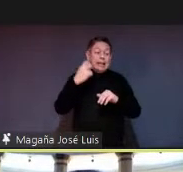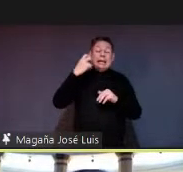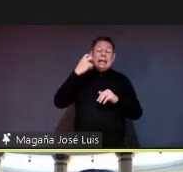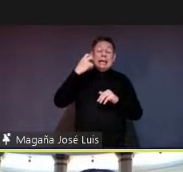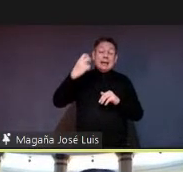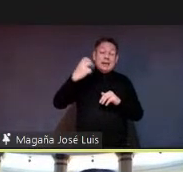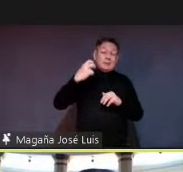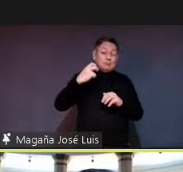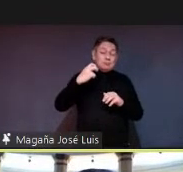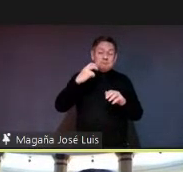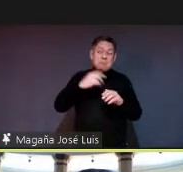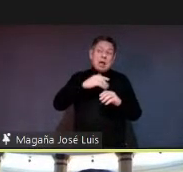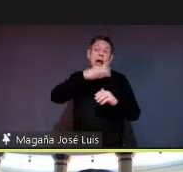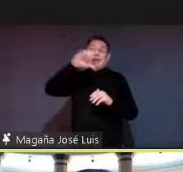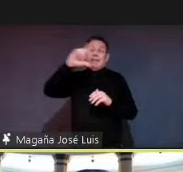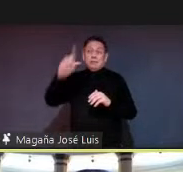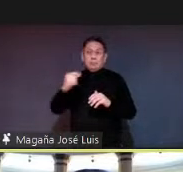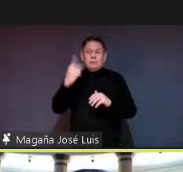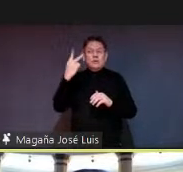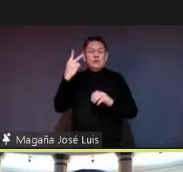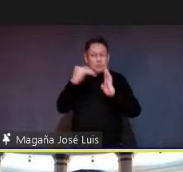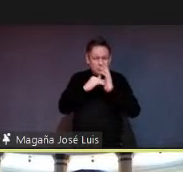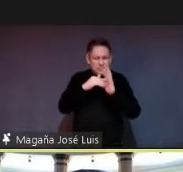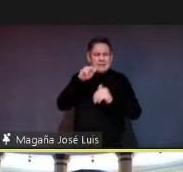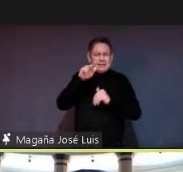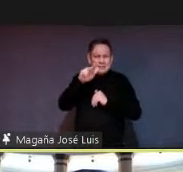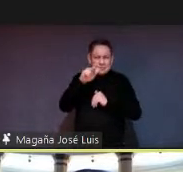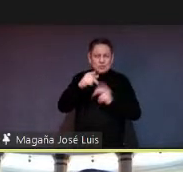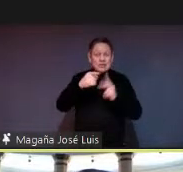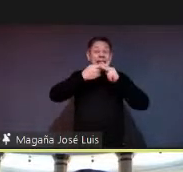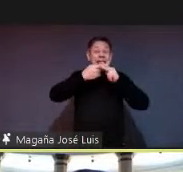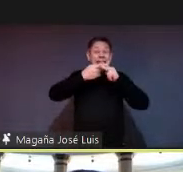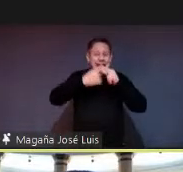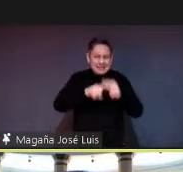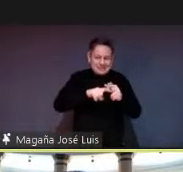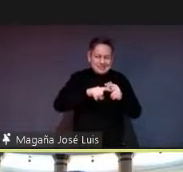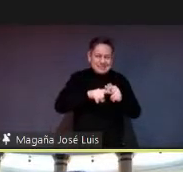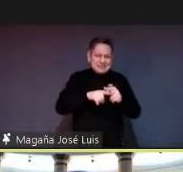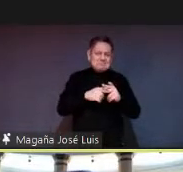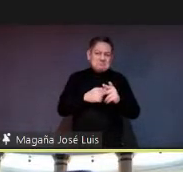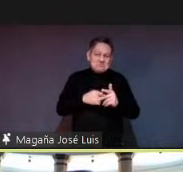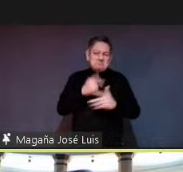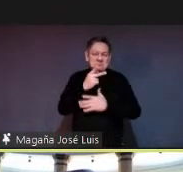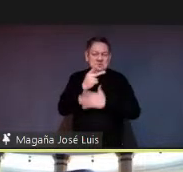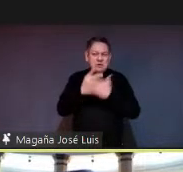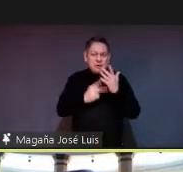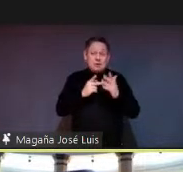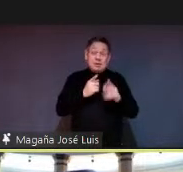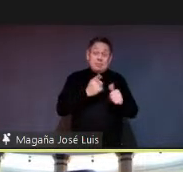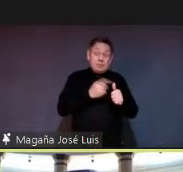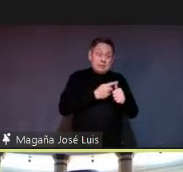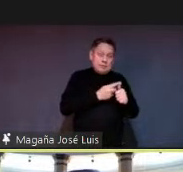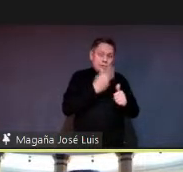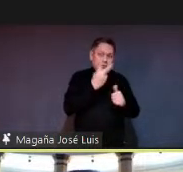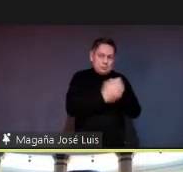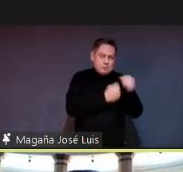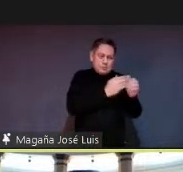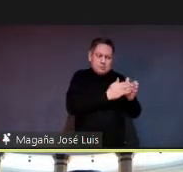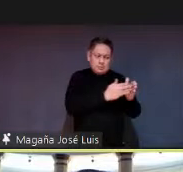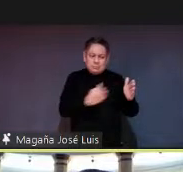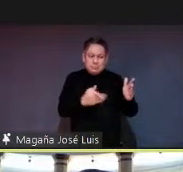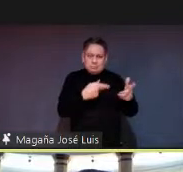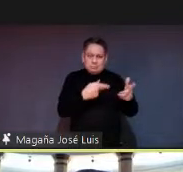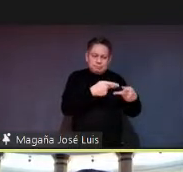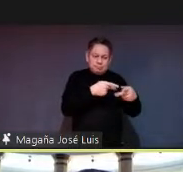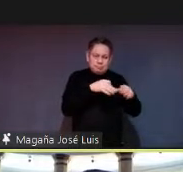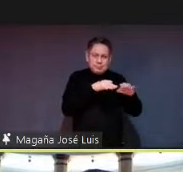the what we call the curricular mesh. In 2018, after 2 years of